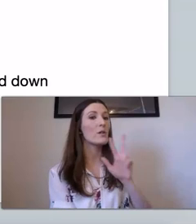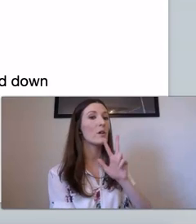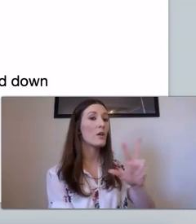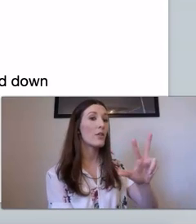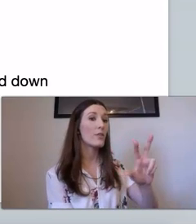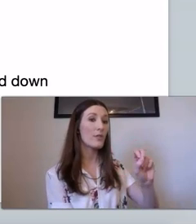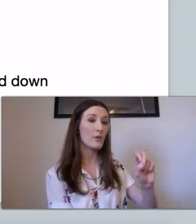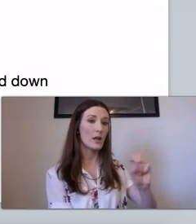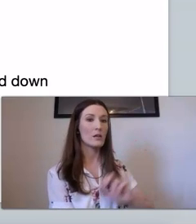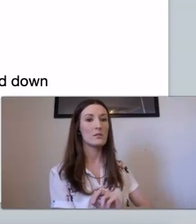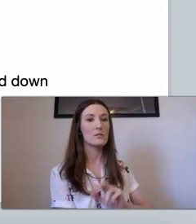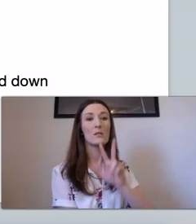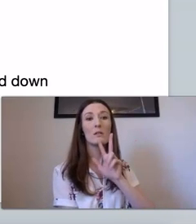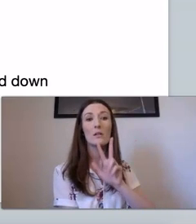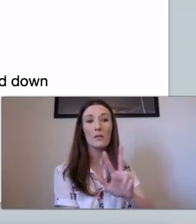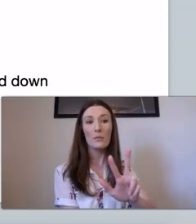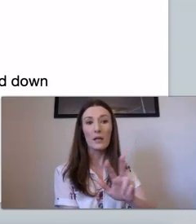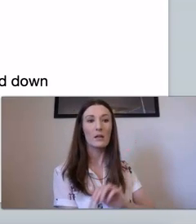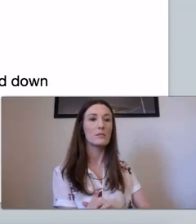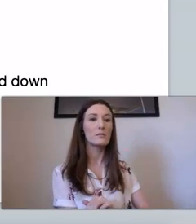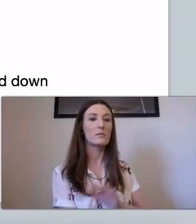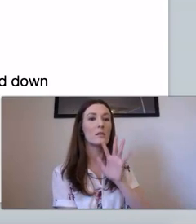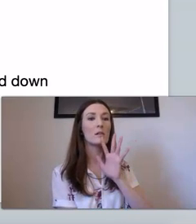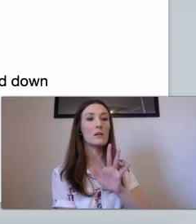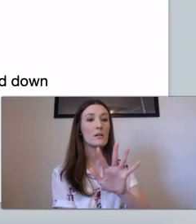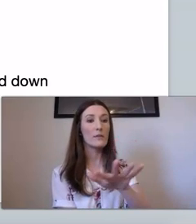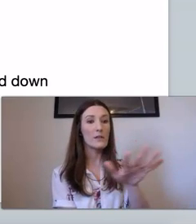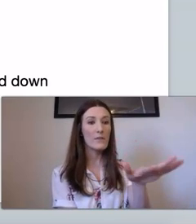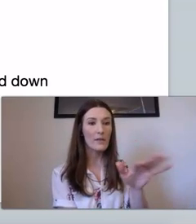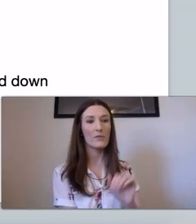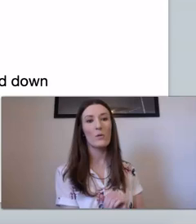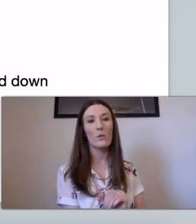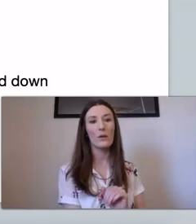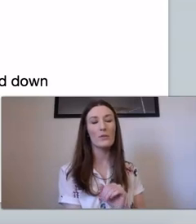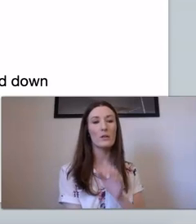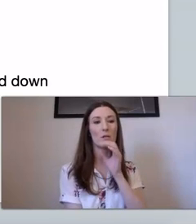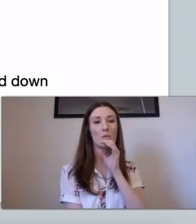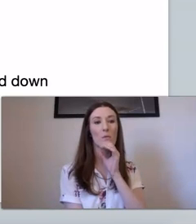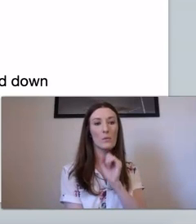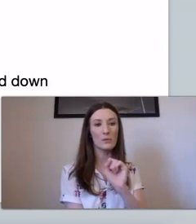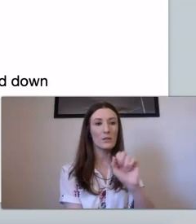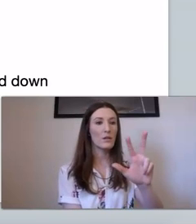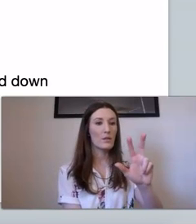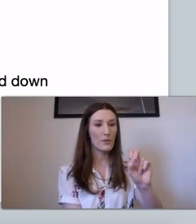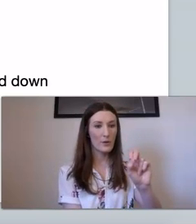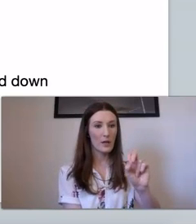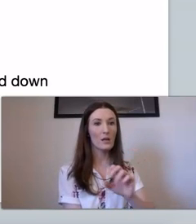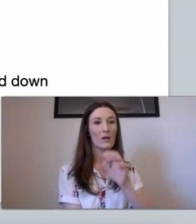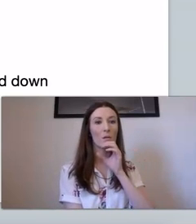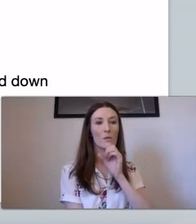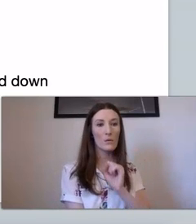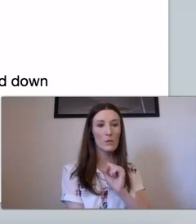Okay, so 30, 3, 55, or you can do old